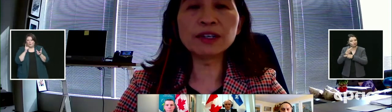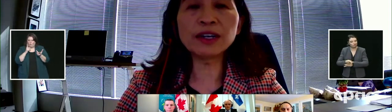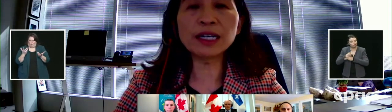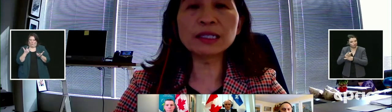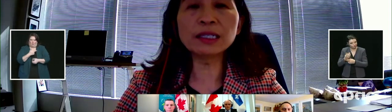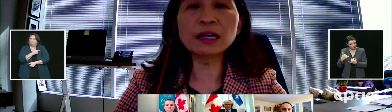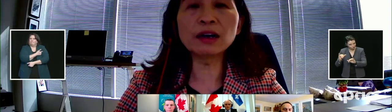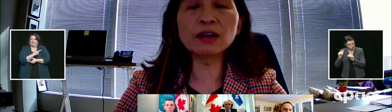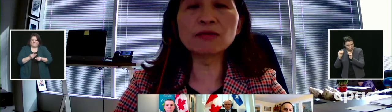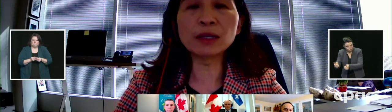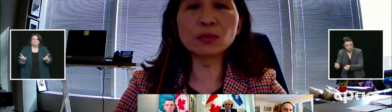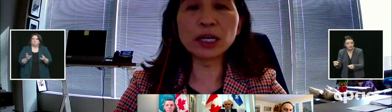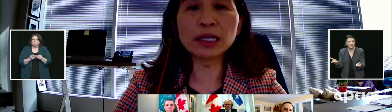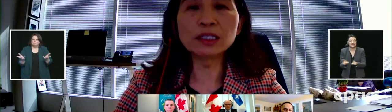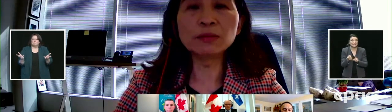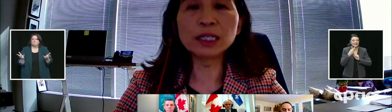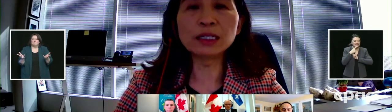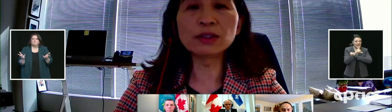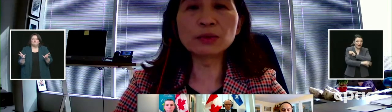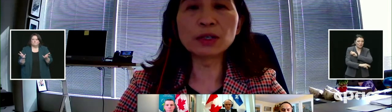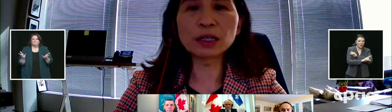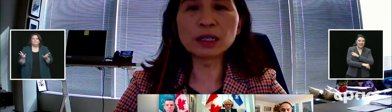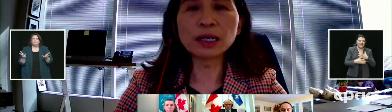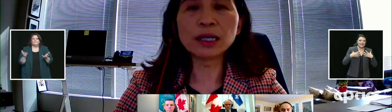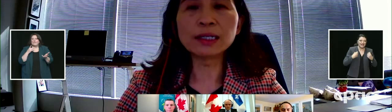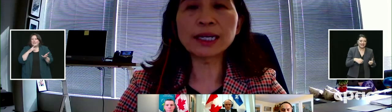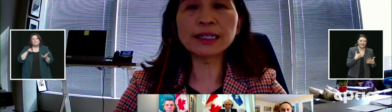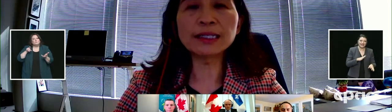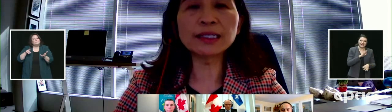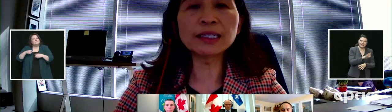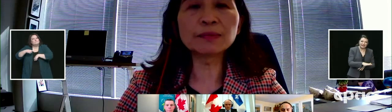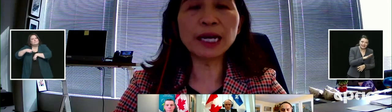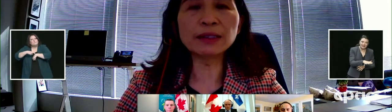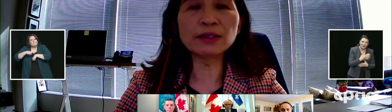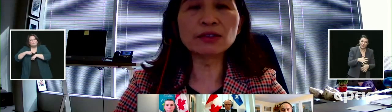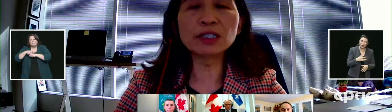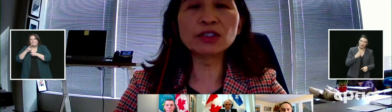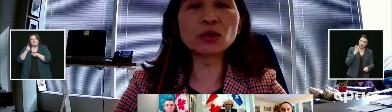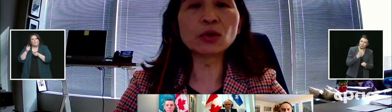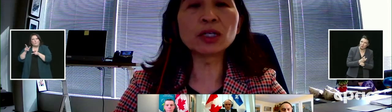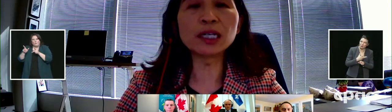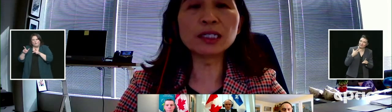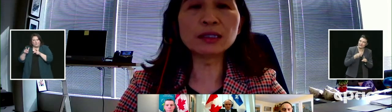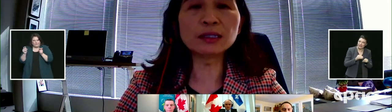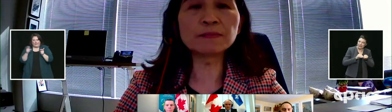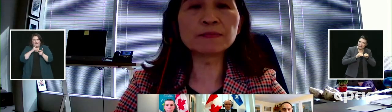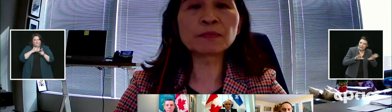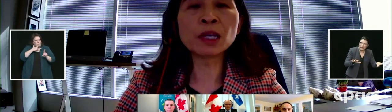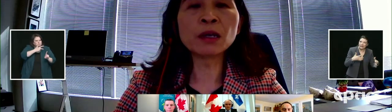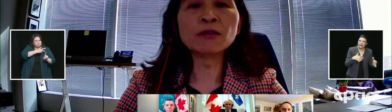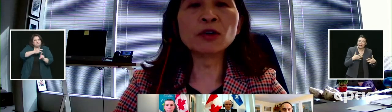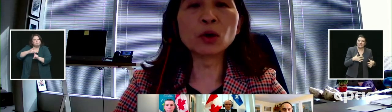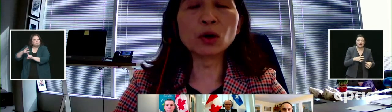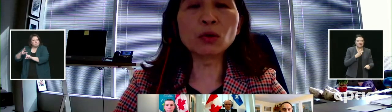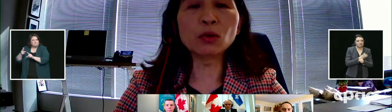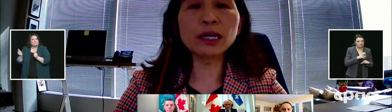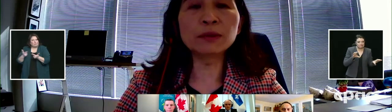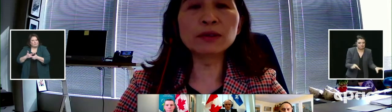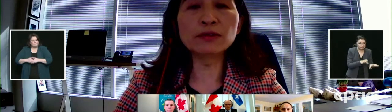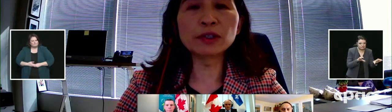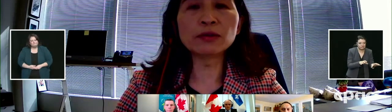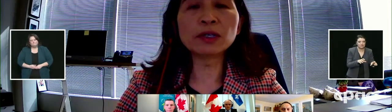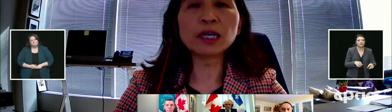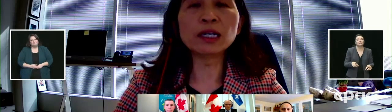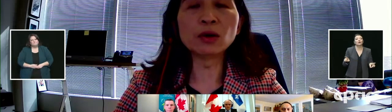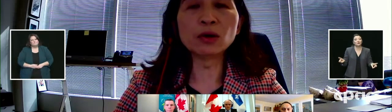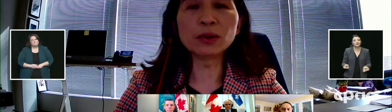giving vaccines a longer runway to begin to work as access expands to reach all Canadians. For all we have been